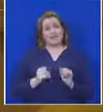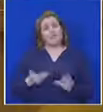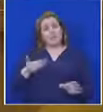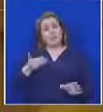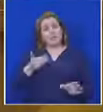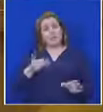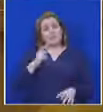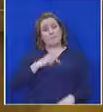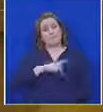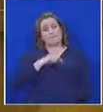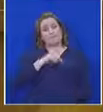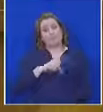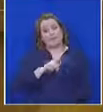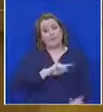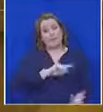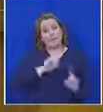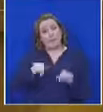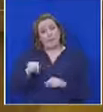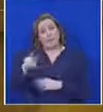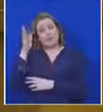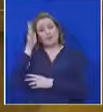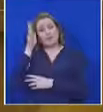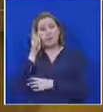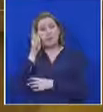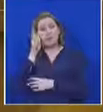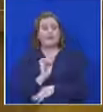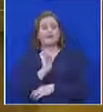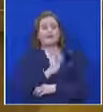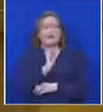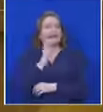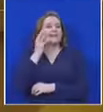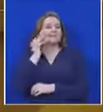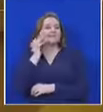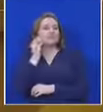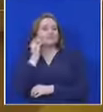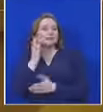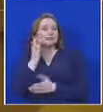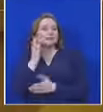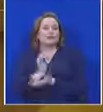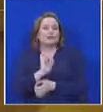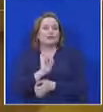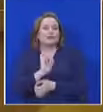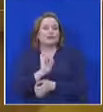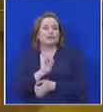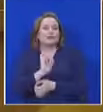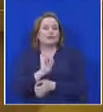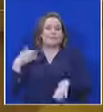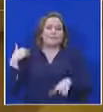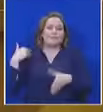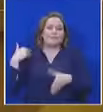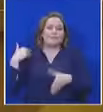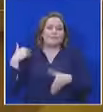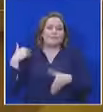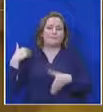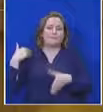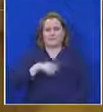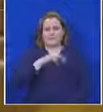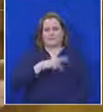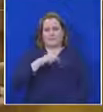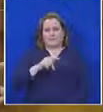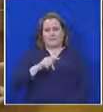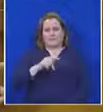address specifically to focus on her experiences during a tenure as a public protector. And then you come here